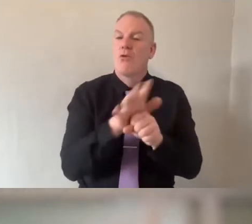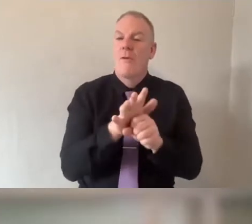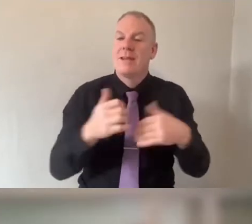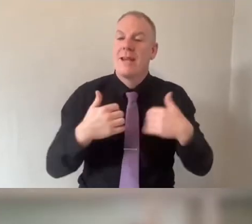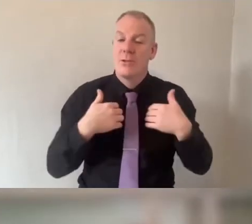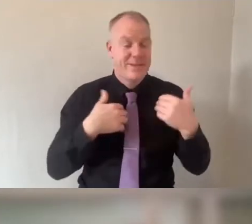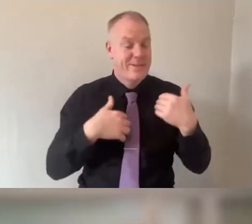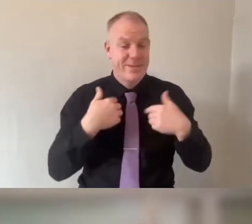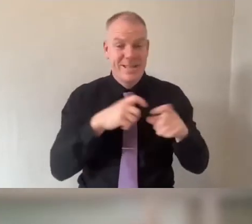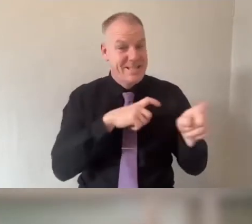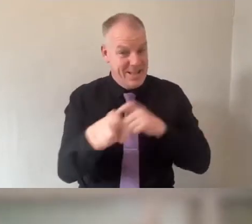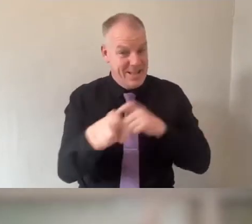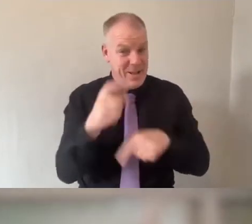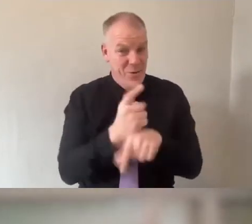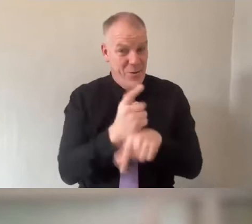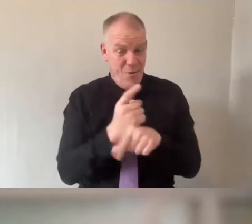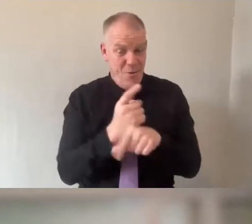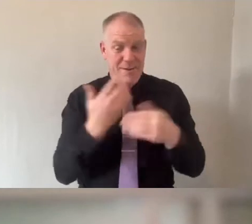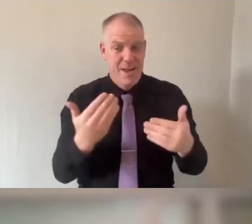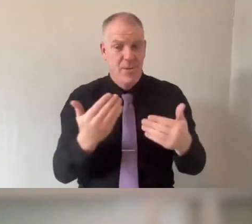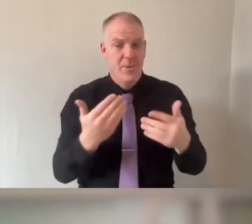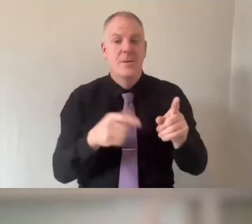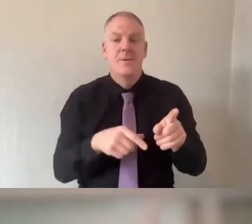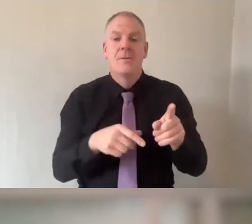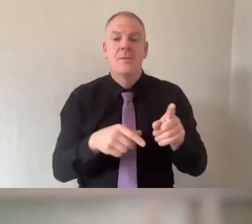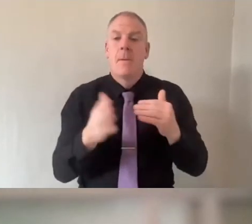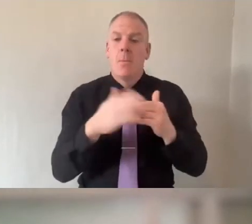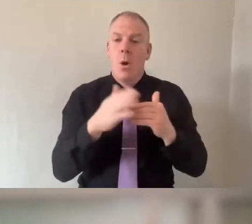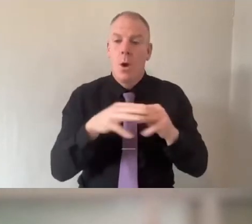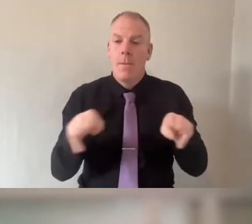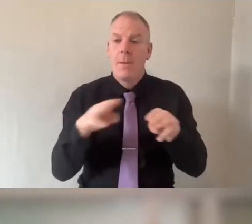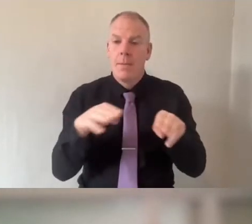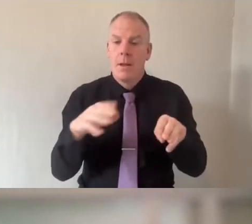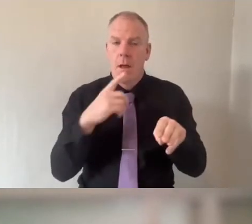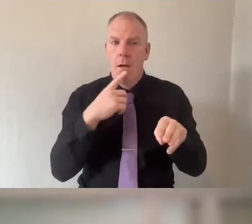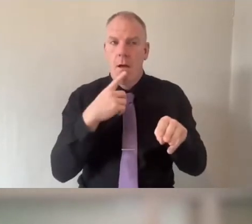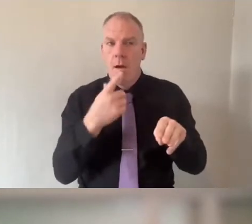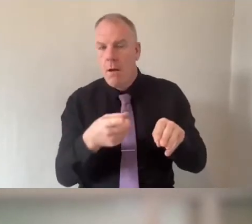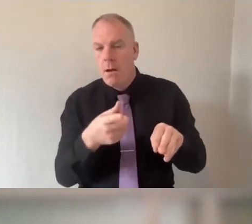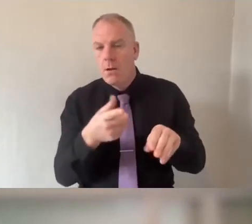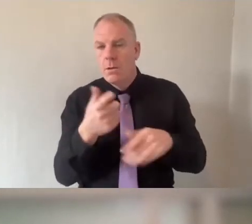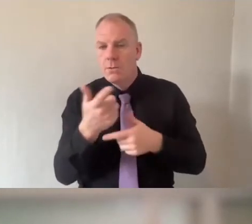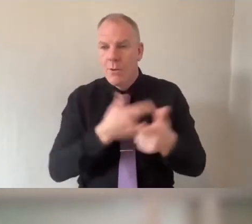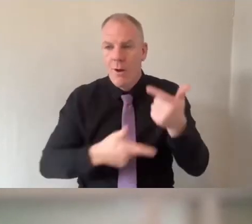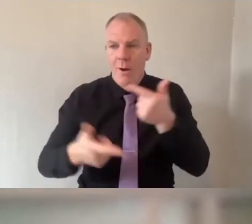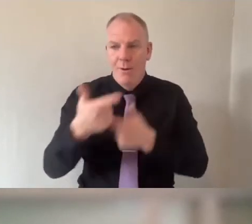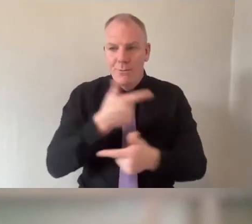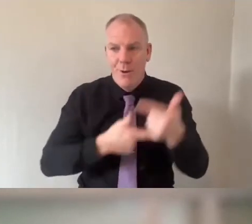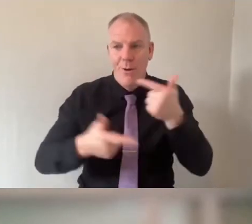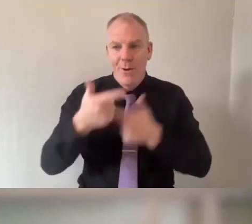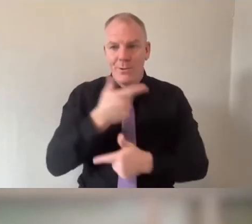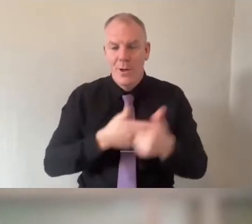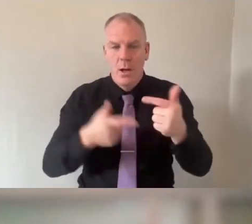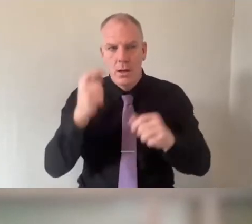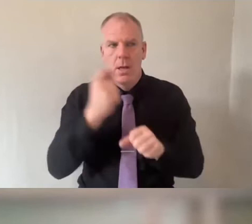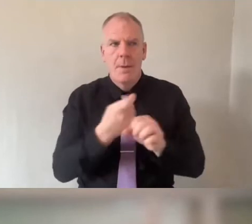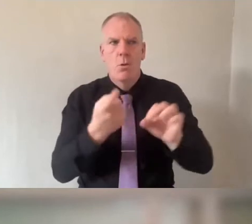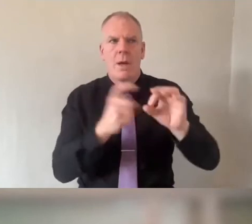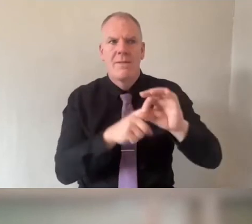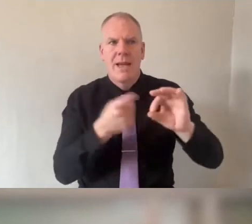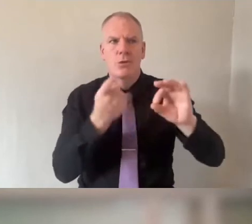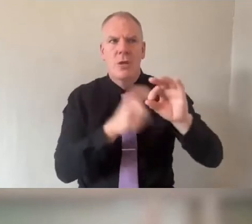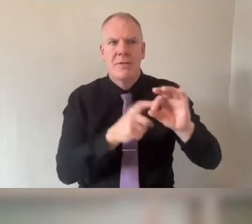still in it, of course, very much so, is that more people than ever began talking and thinking about qualifications, and